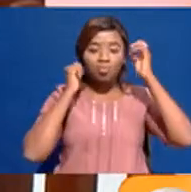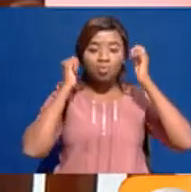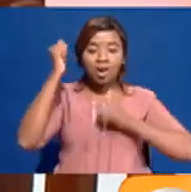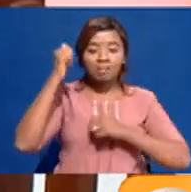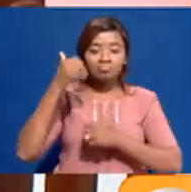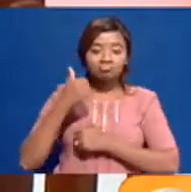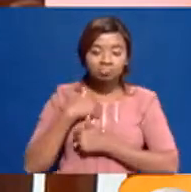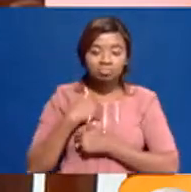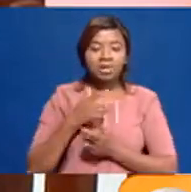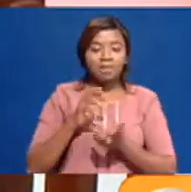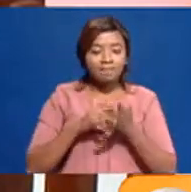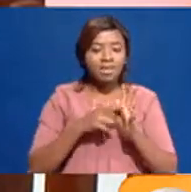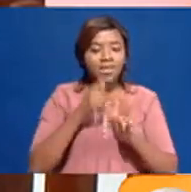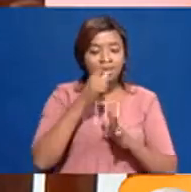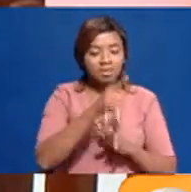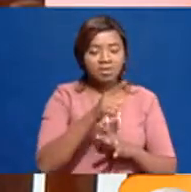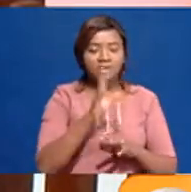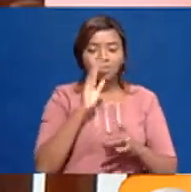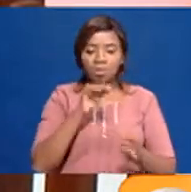by armed forces.